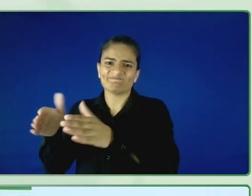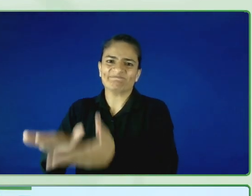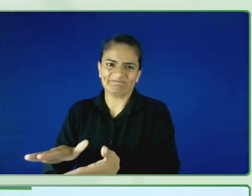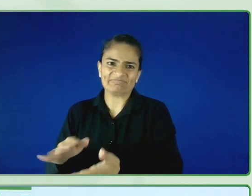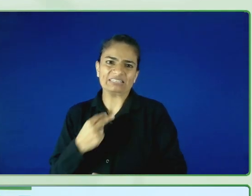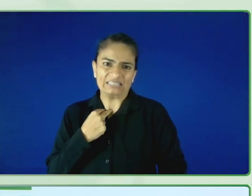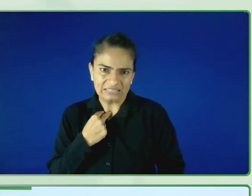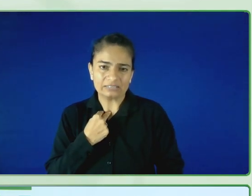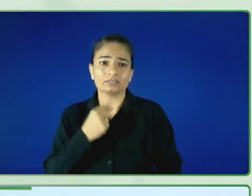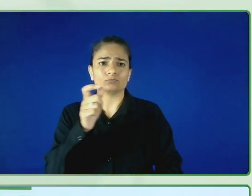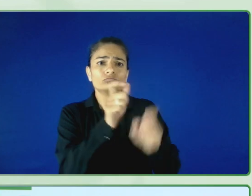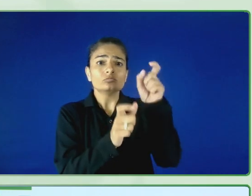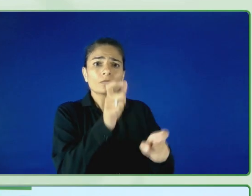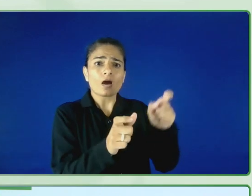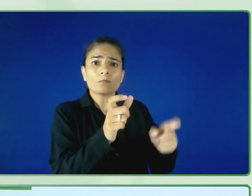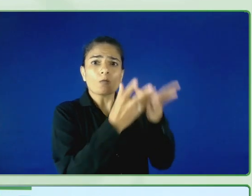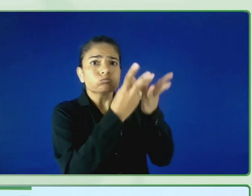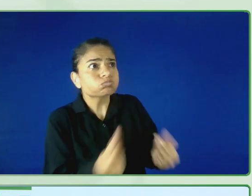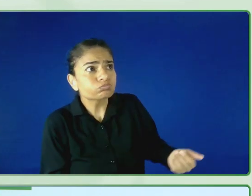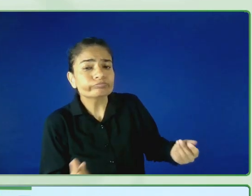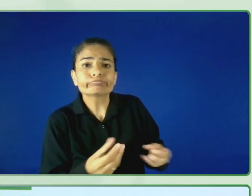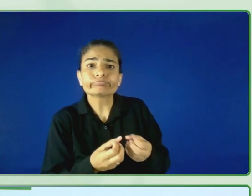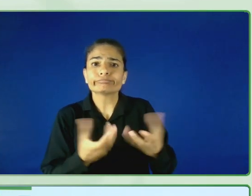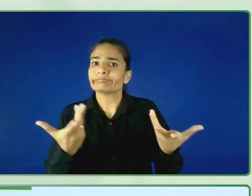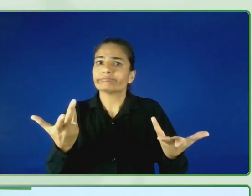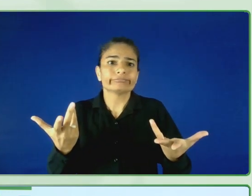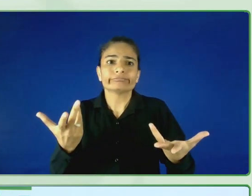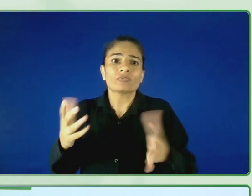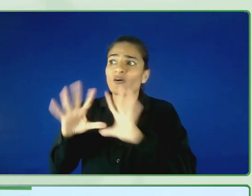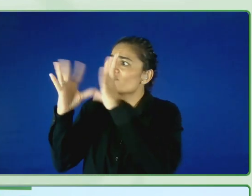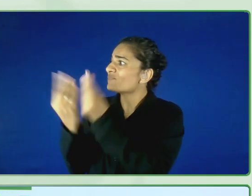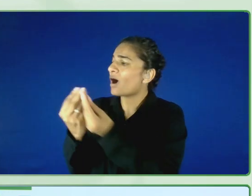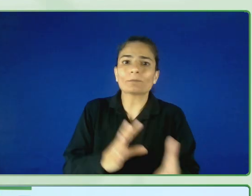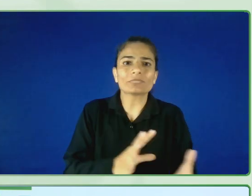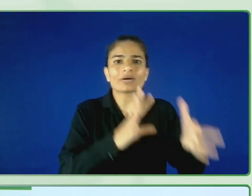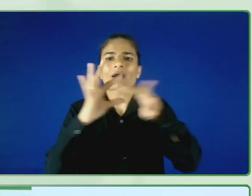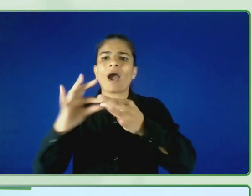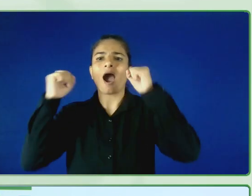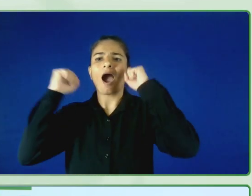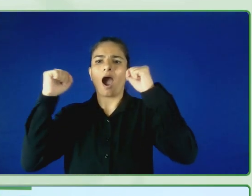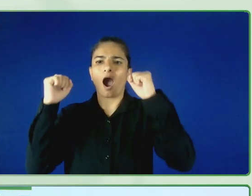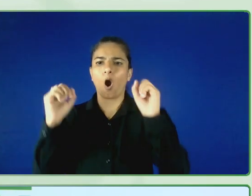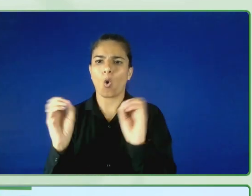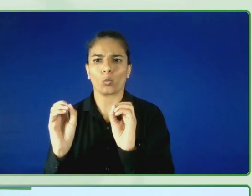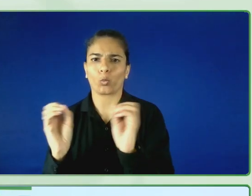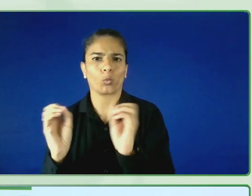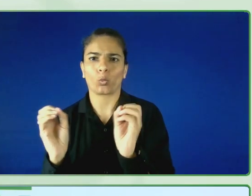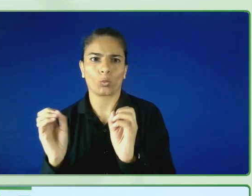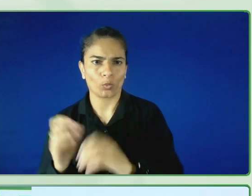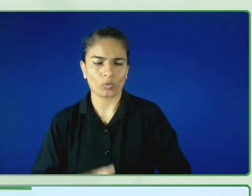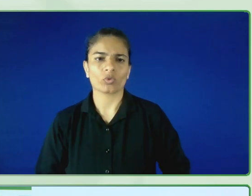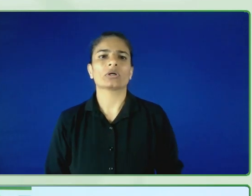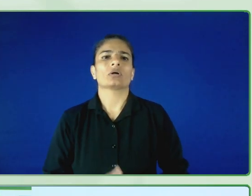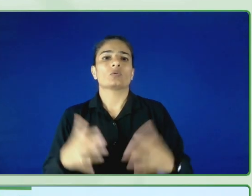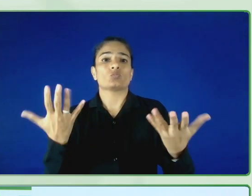address. And after this event, for the first time, we had, in recorded history, an event that had zero loss of life, zero spread